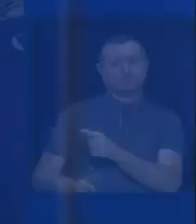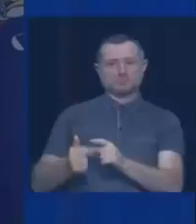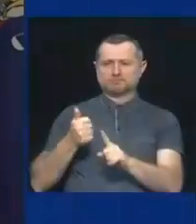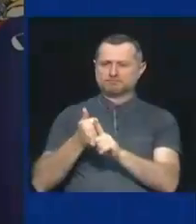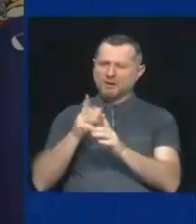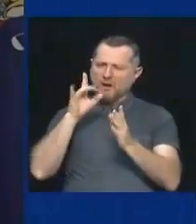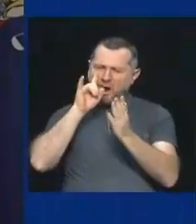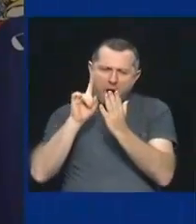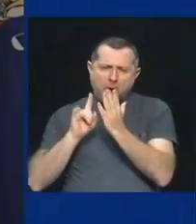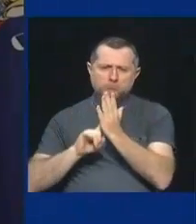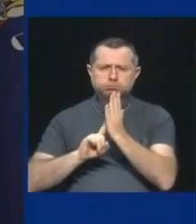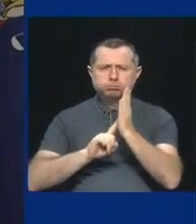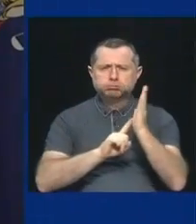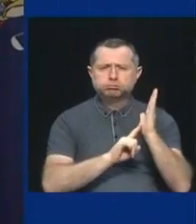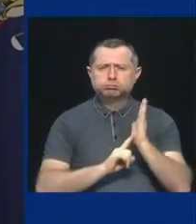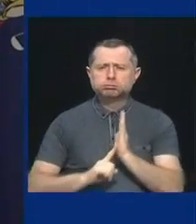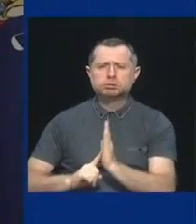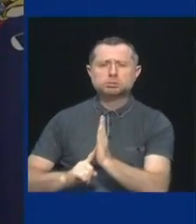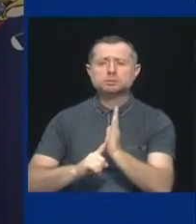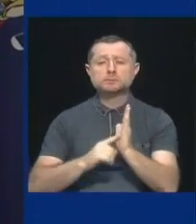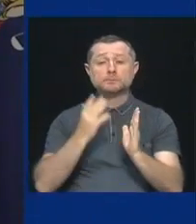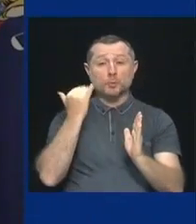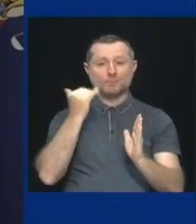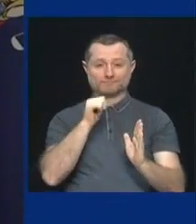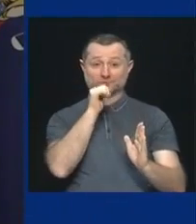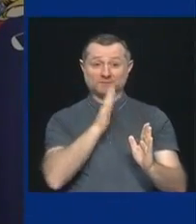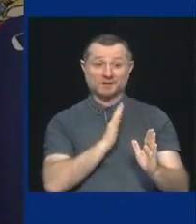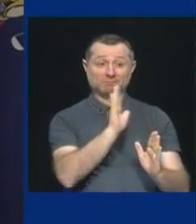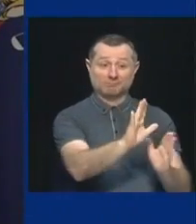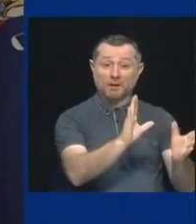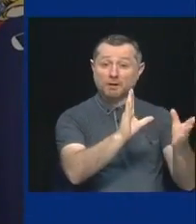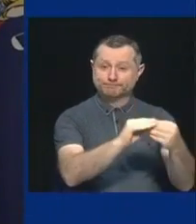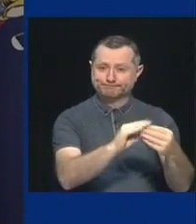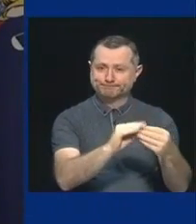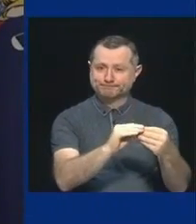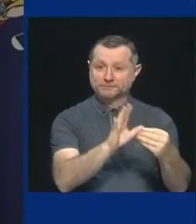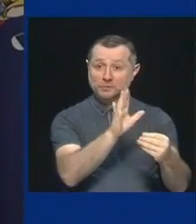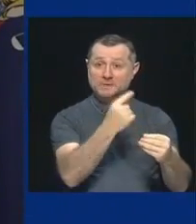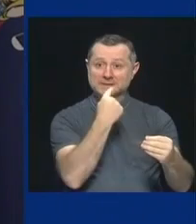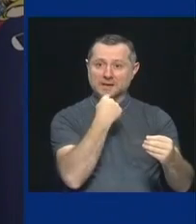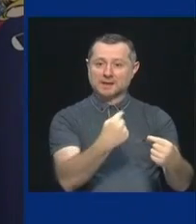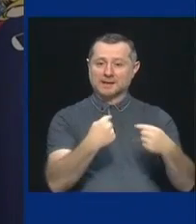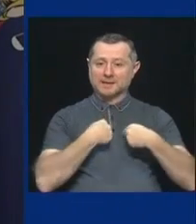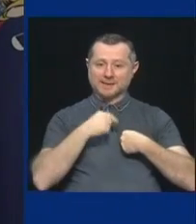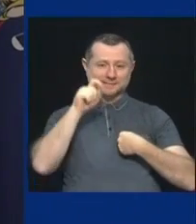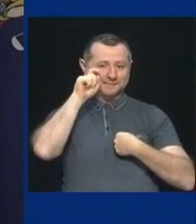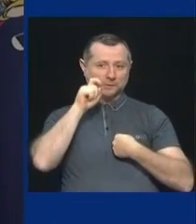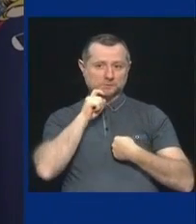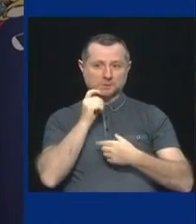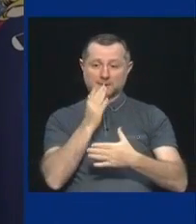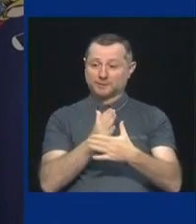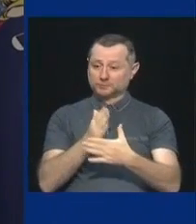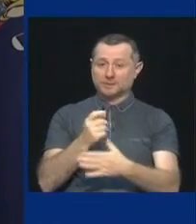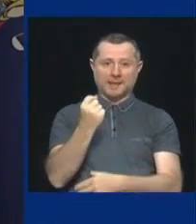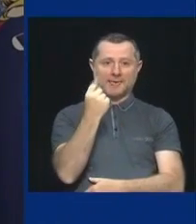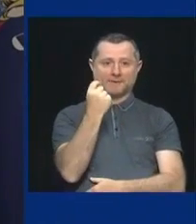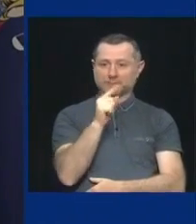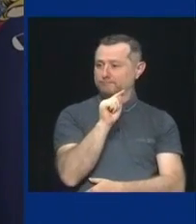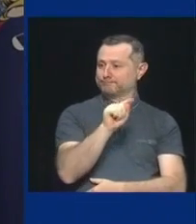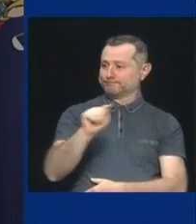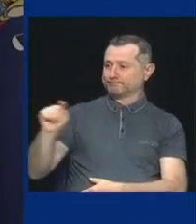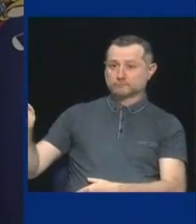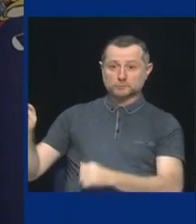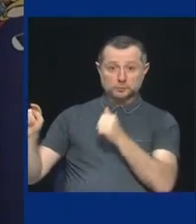wholeheartedly yes. I say that as much as Andrew Cuomo is saying that he does not want to fight this in the court of